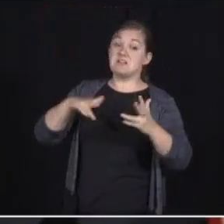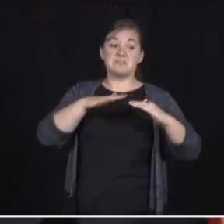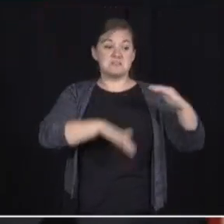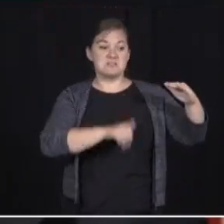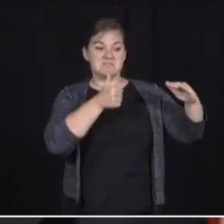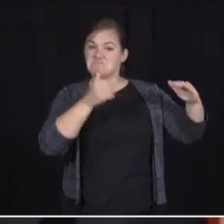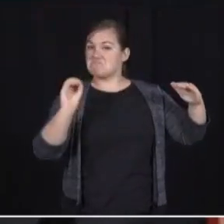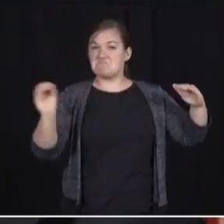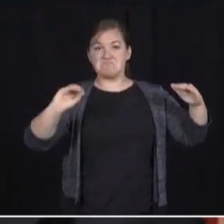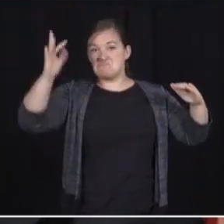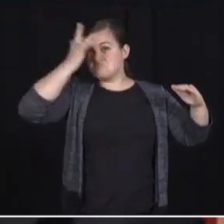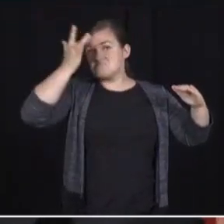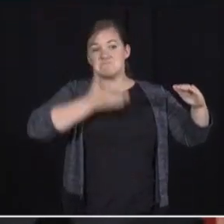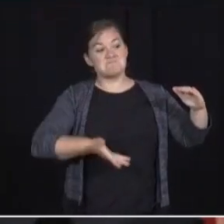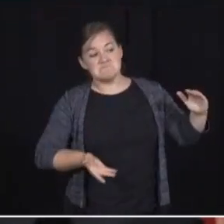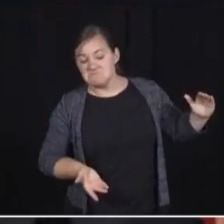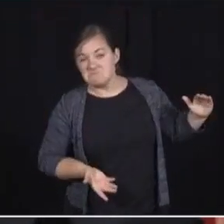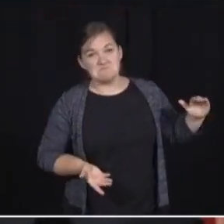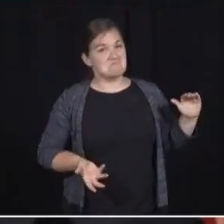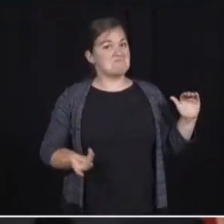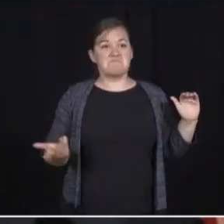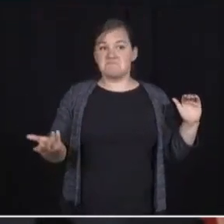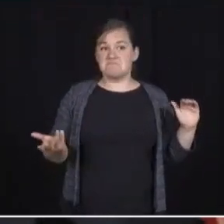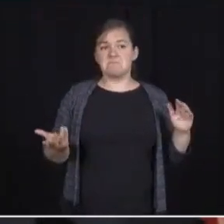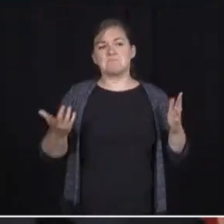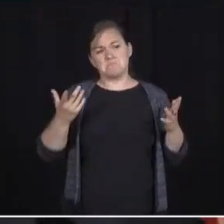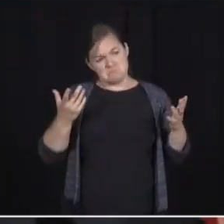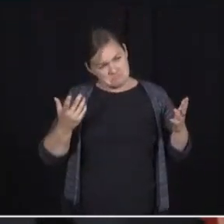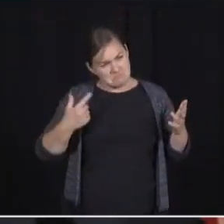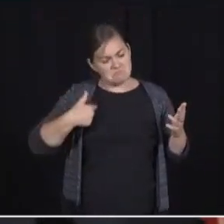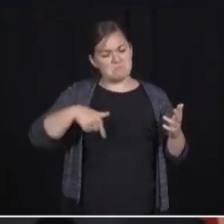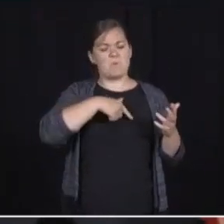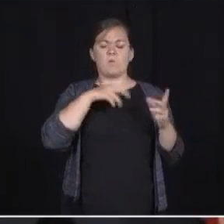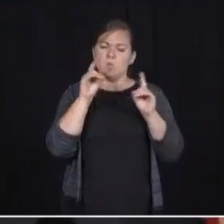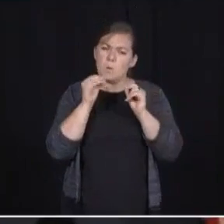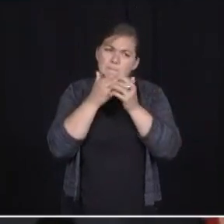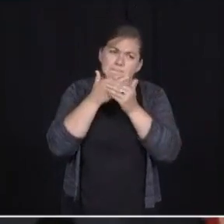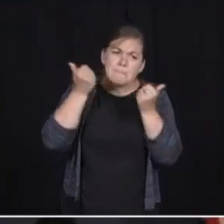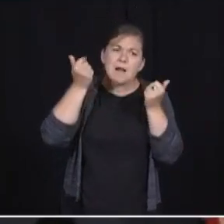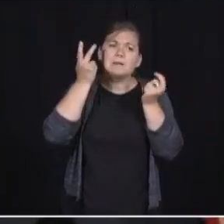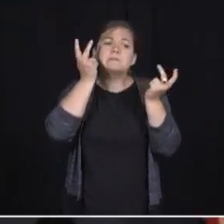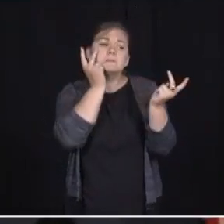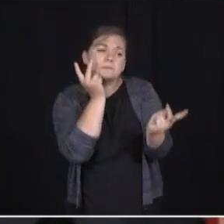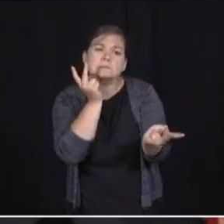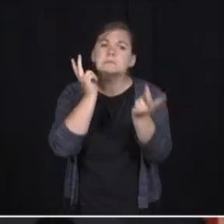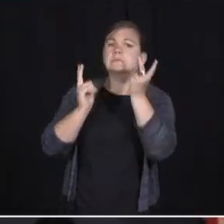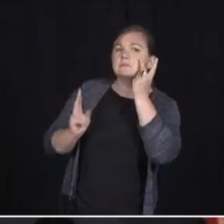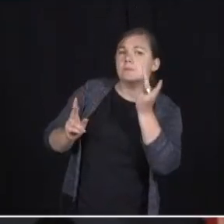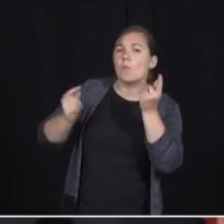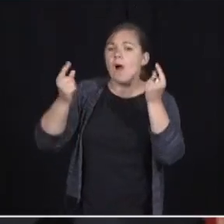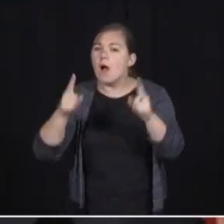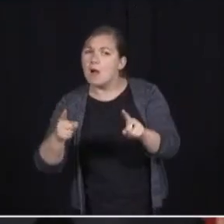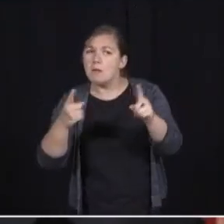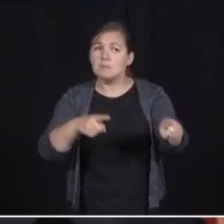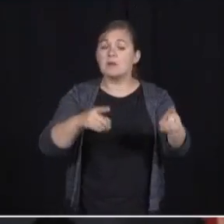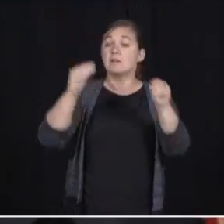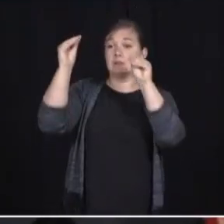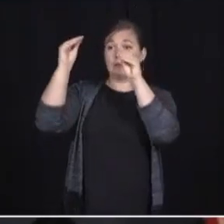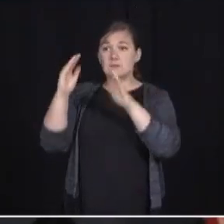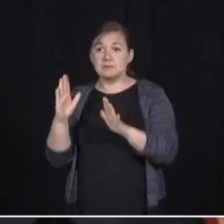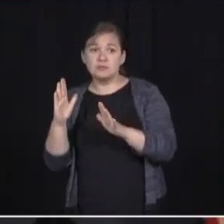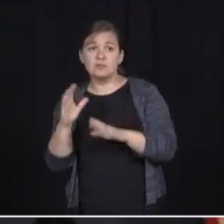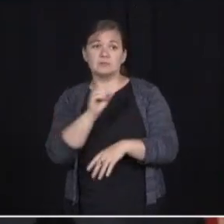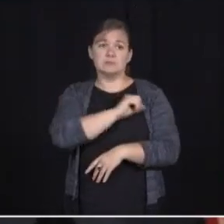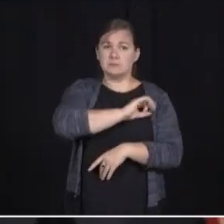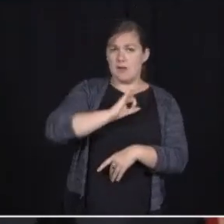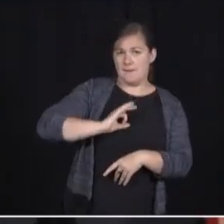we'll do our best. We'll see what happens. I think that the teachers and the staff are cognizant of the need to distance